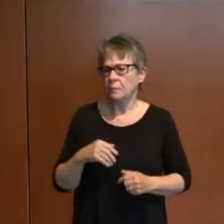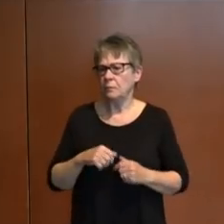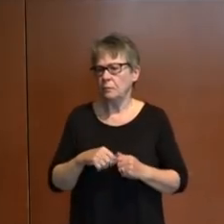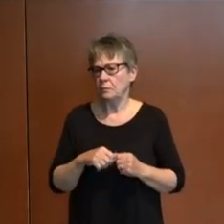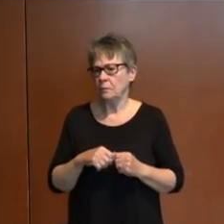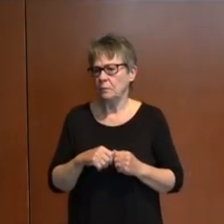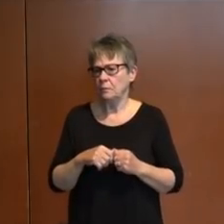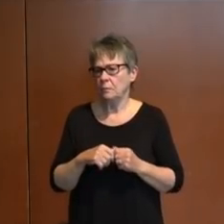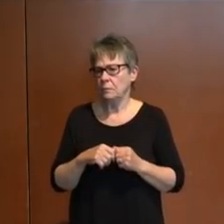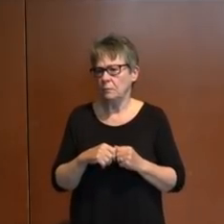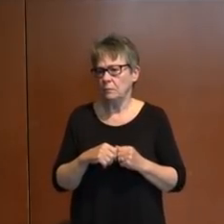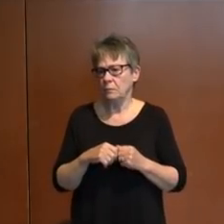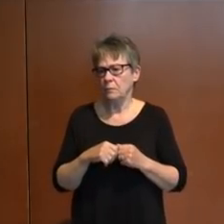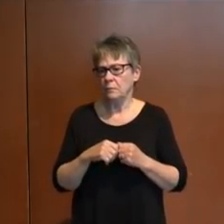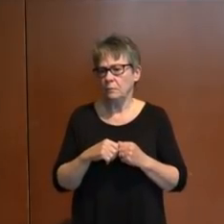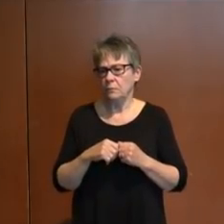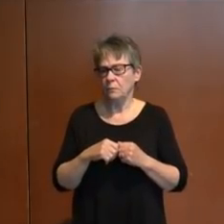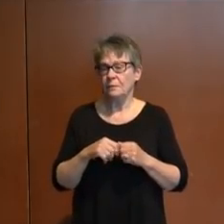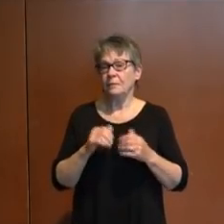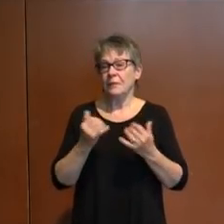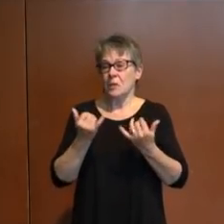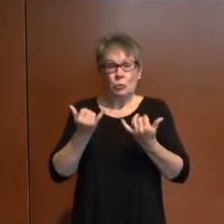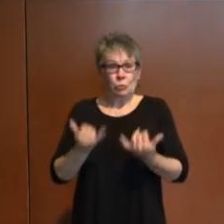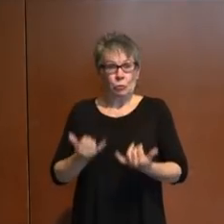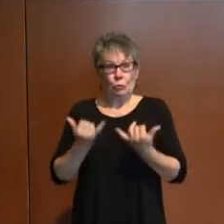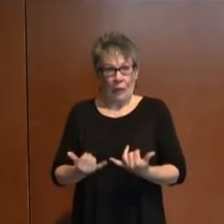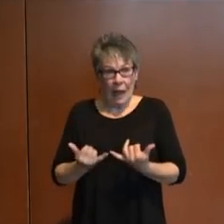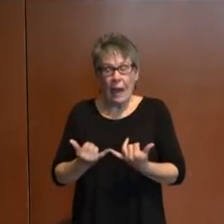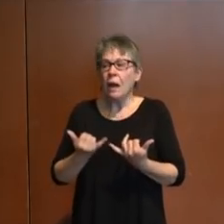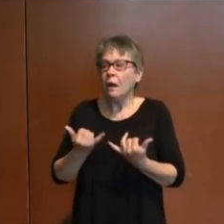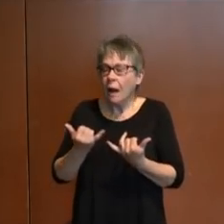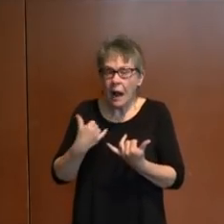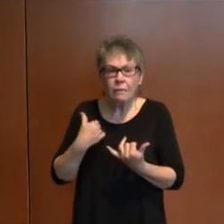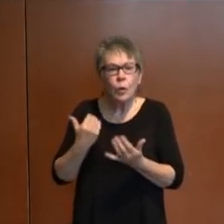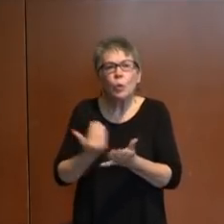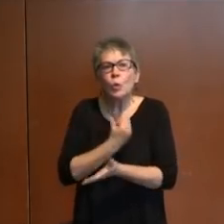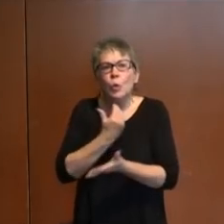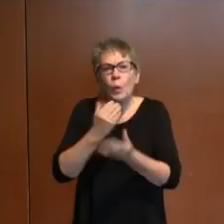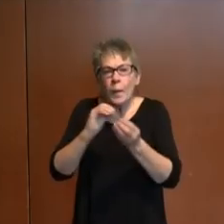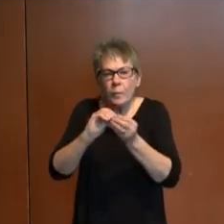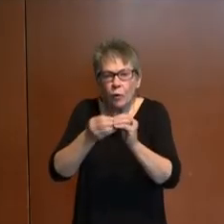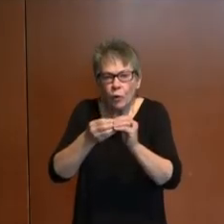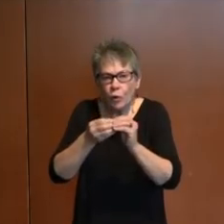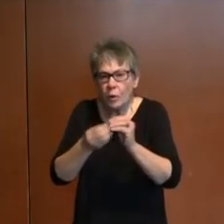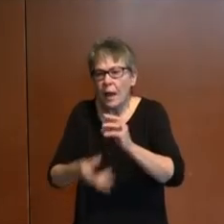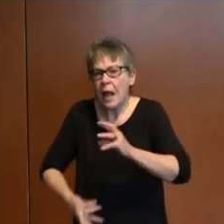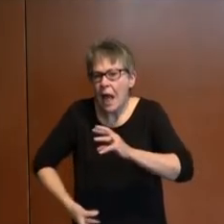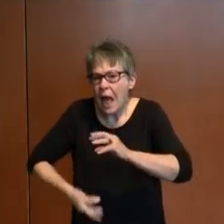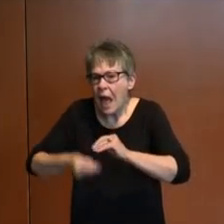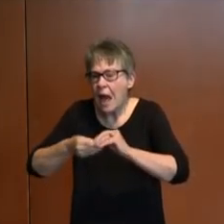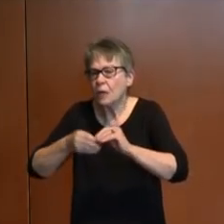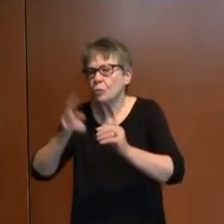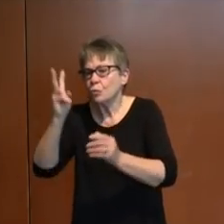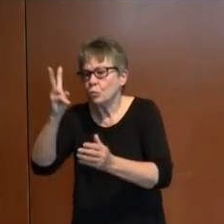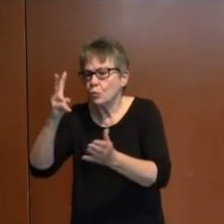2,492 new positive coronavirus test results. That pushes our statewide total to